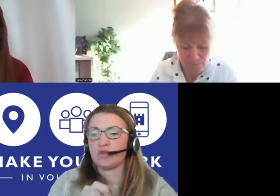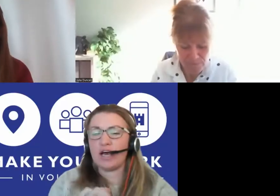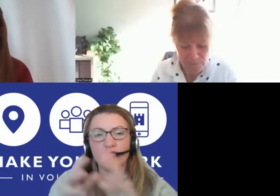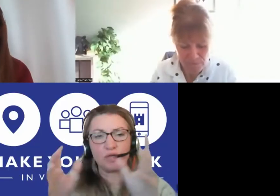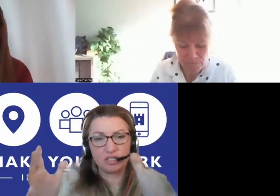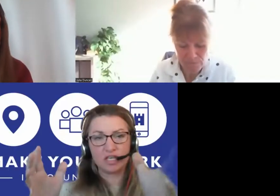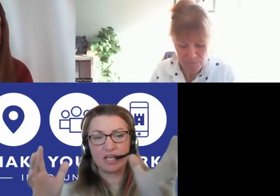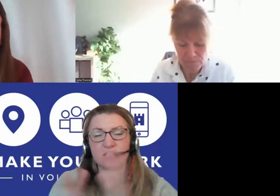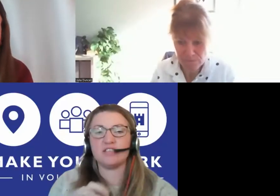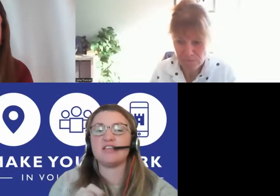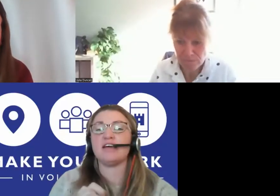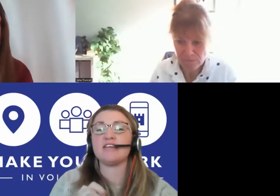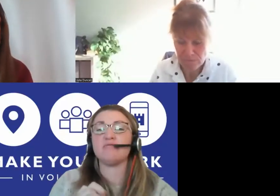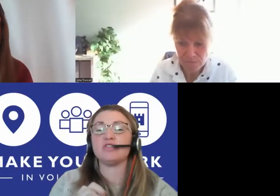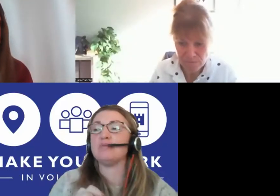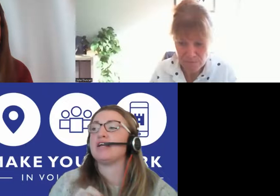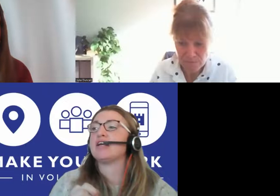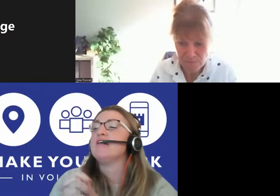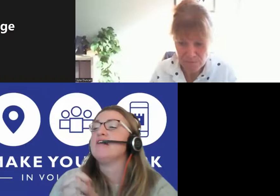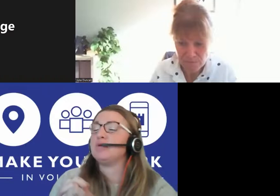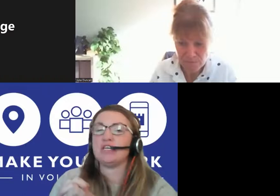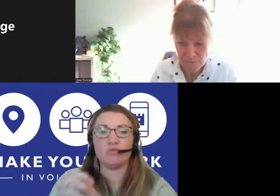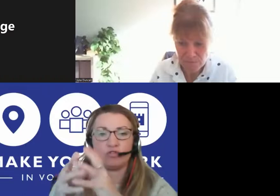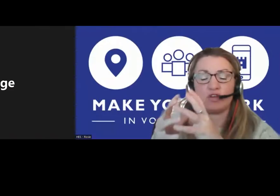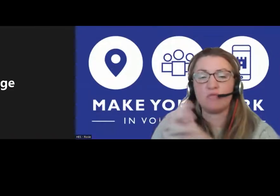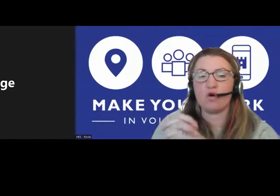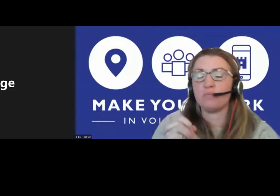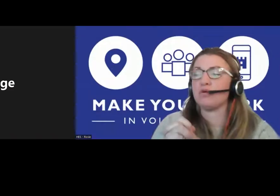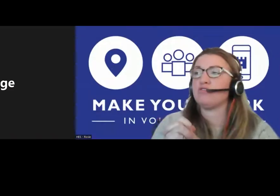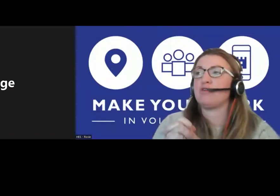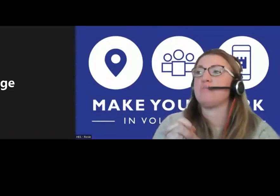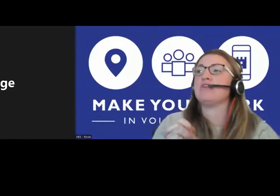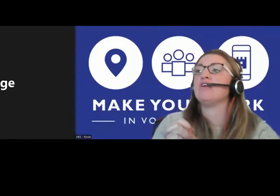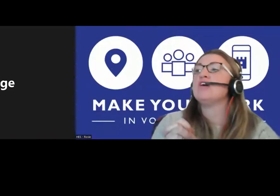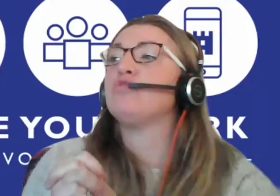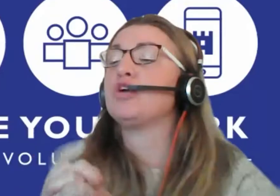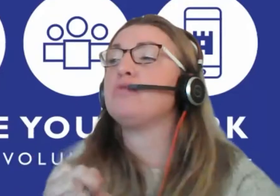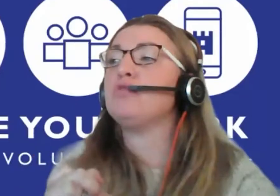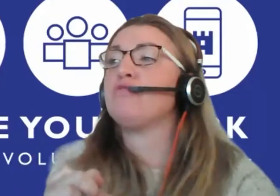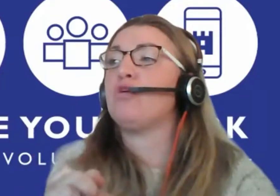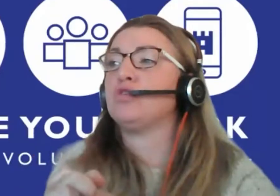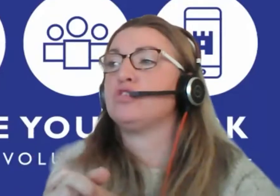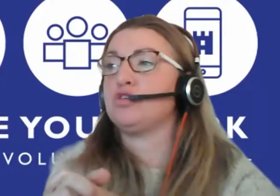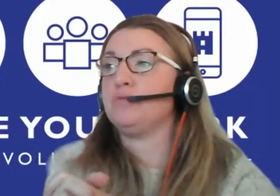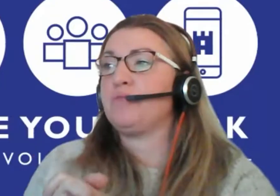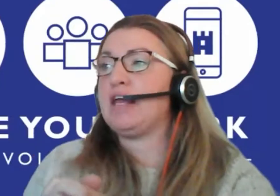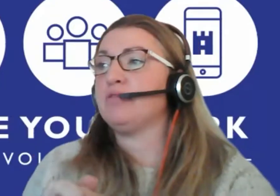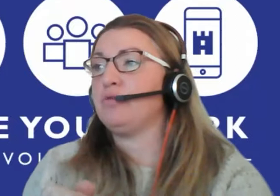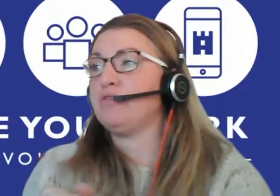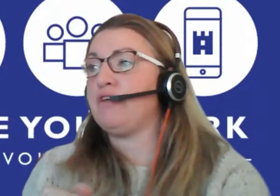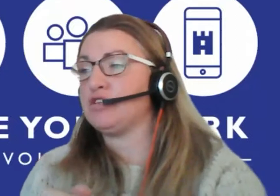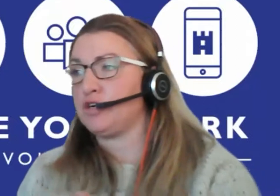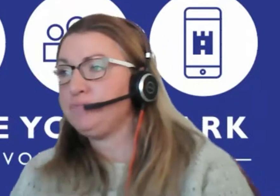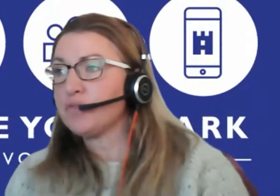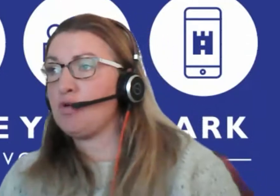just so that everyone does get the time for tea break that we need, those all important screen breaks. So we're going to move on to Able